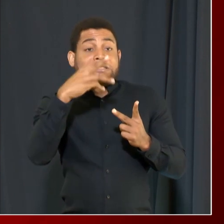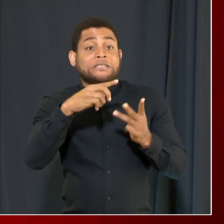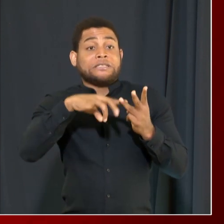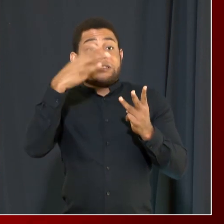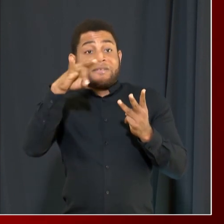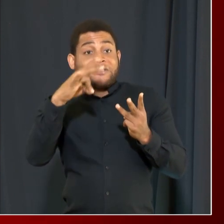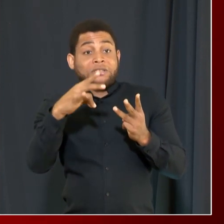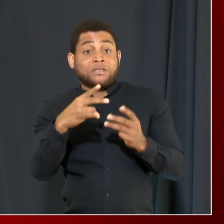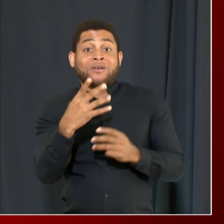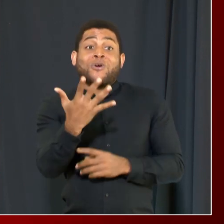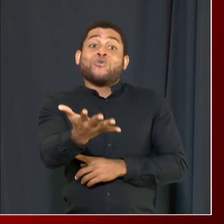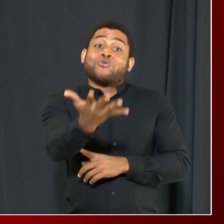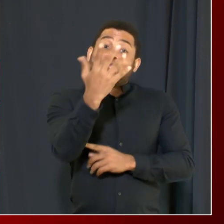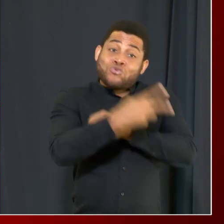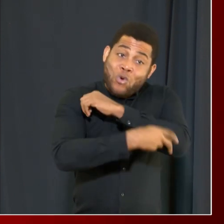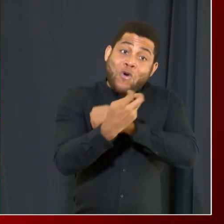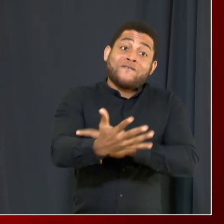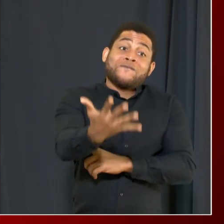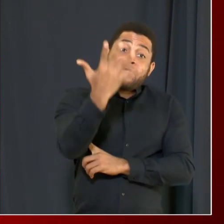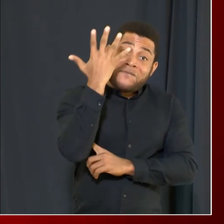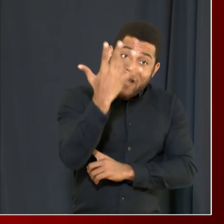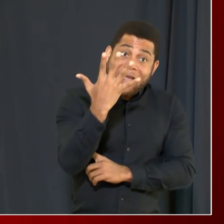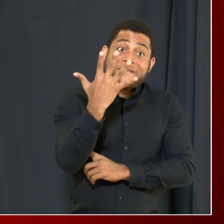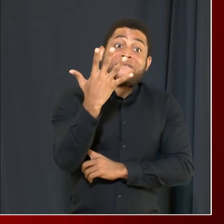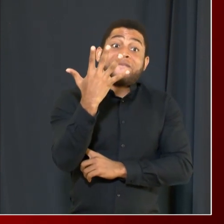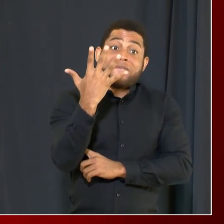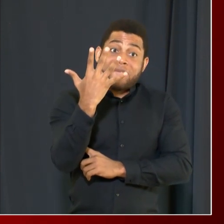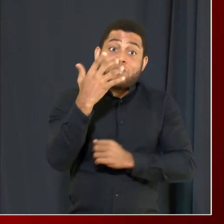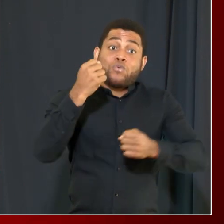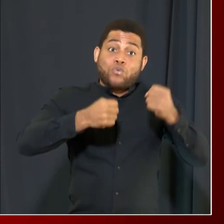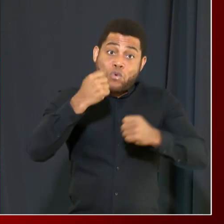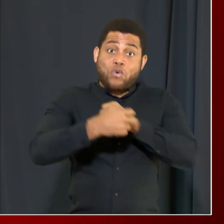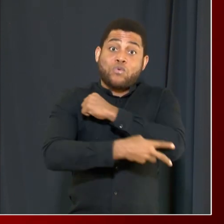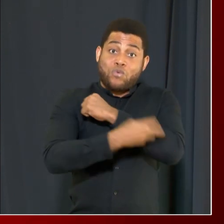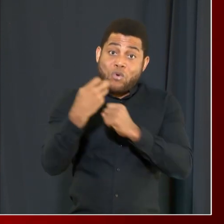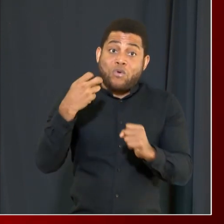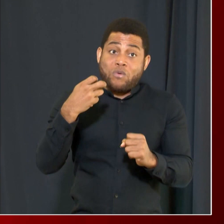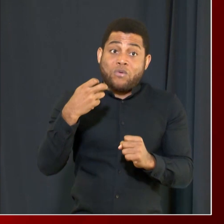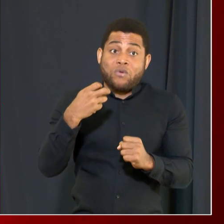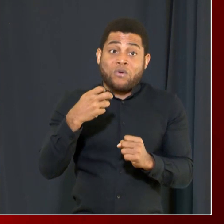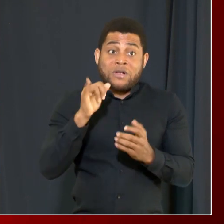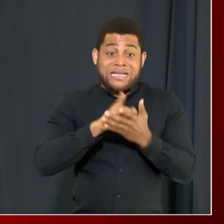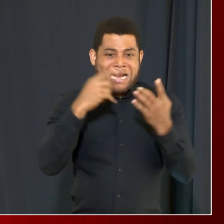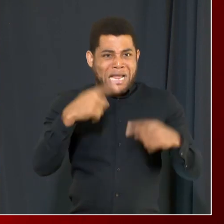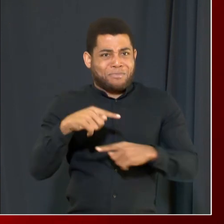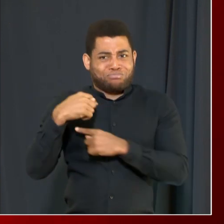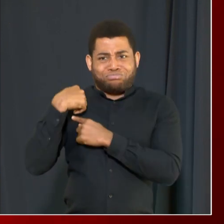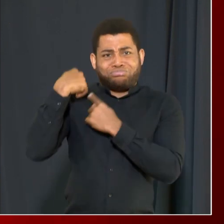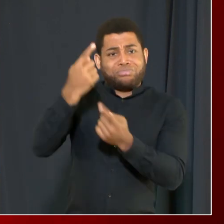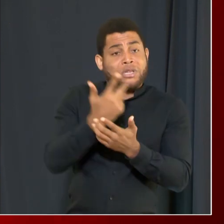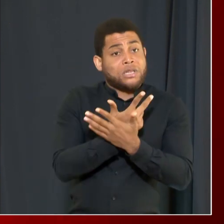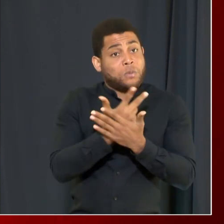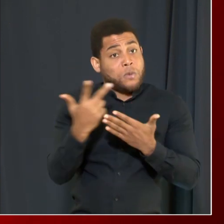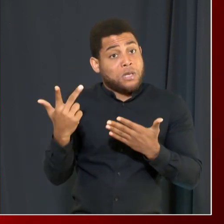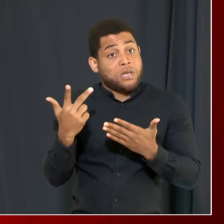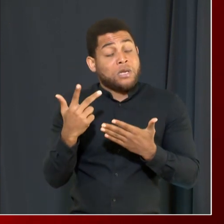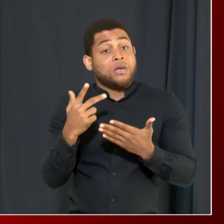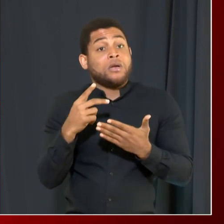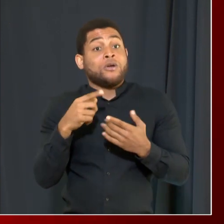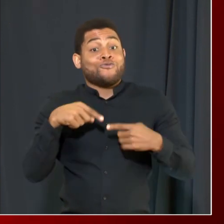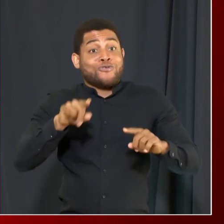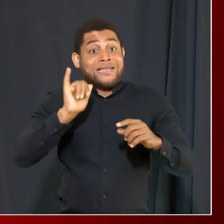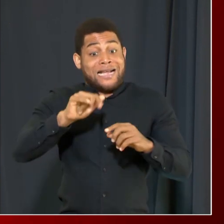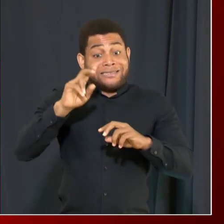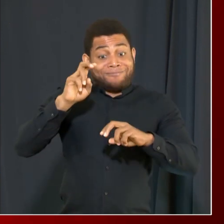armed carjacking offenses that occurred over the last 3 weeks. At the time of their arrest, 4 firearms were